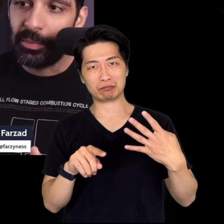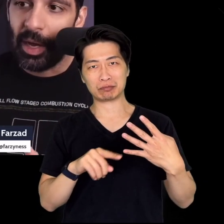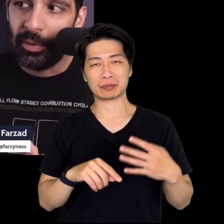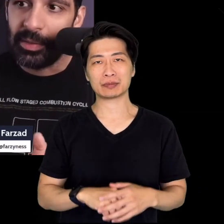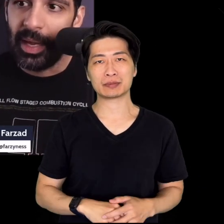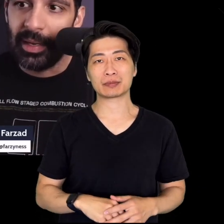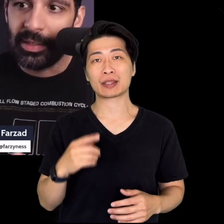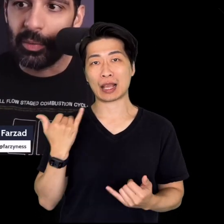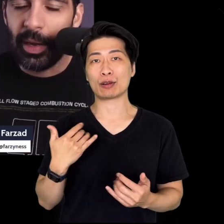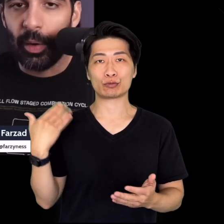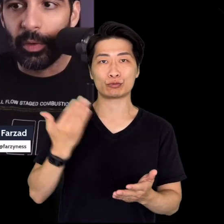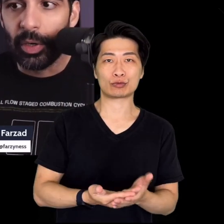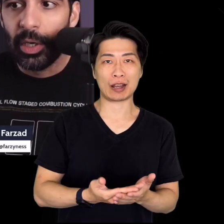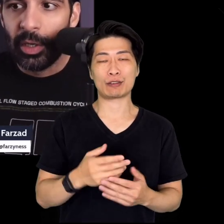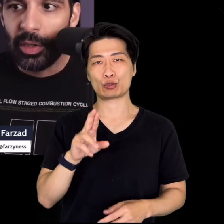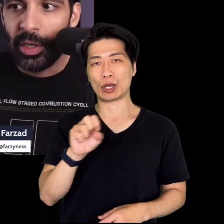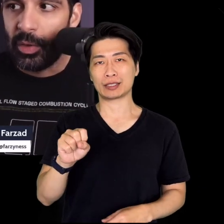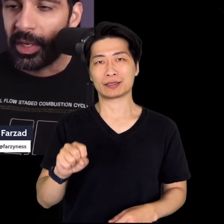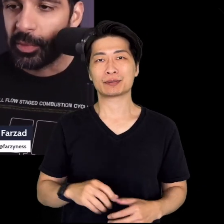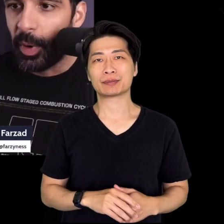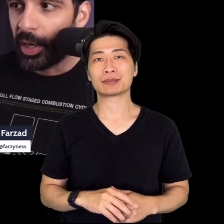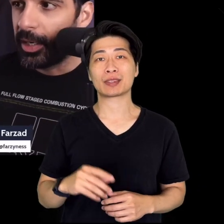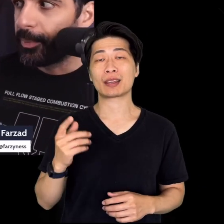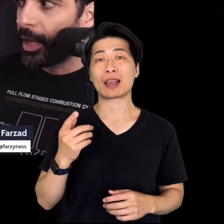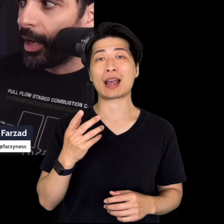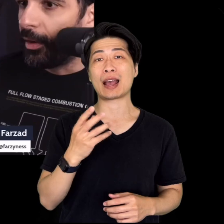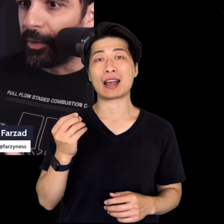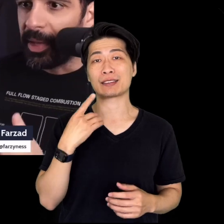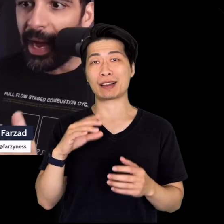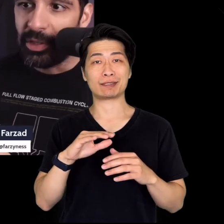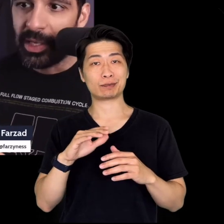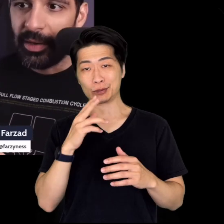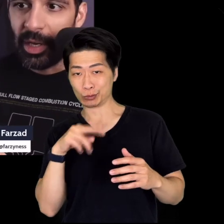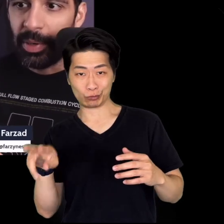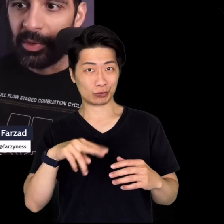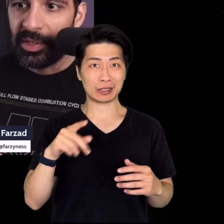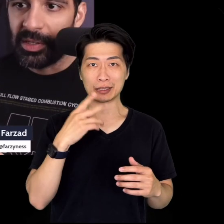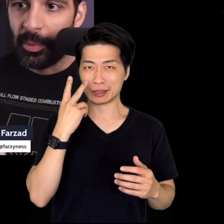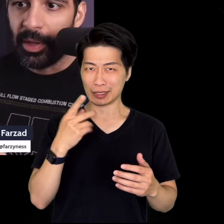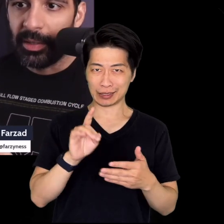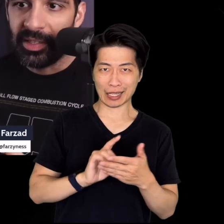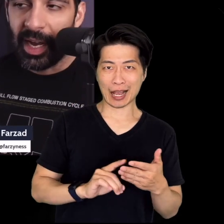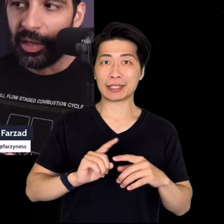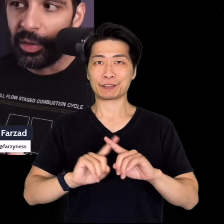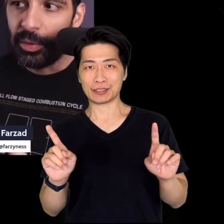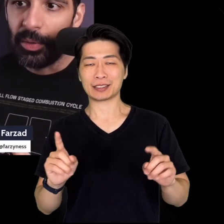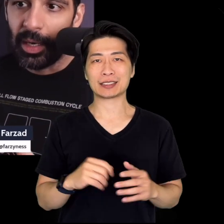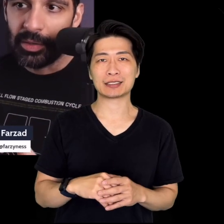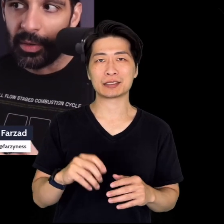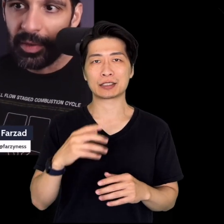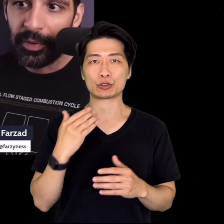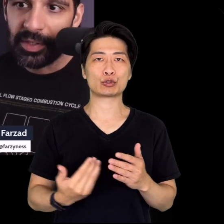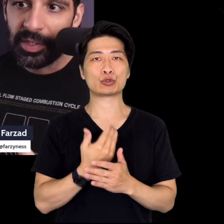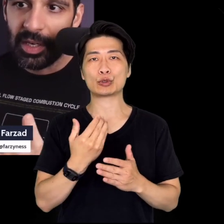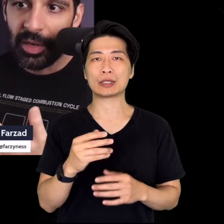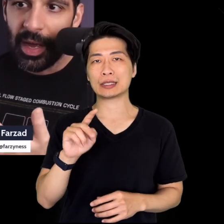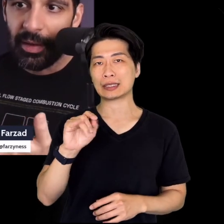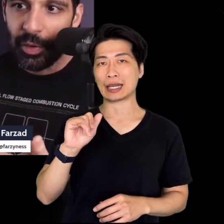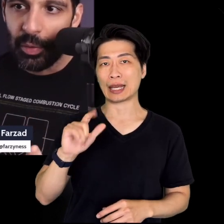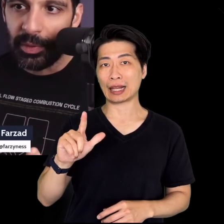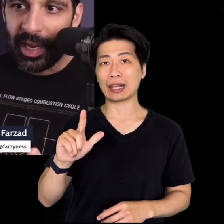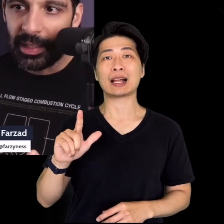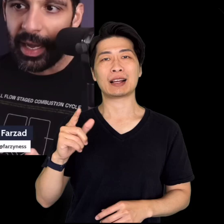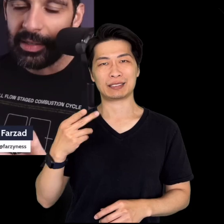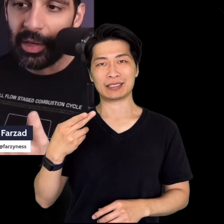now this model is making its way over to the U.S. market. From the outside, you can probably see some of the design cue sort of differences here. You